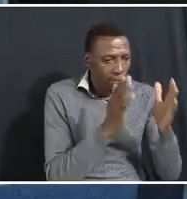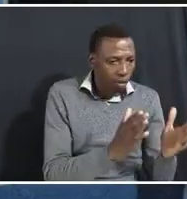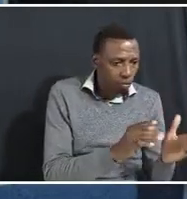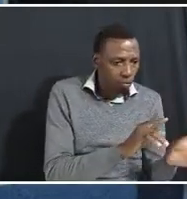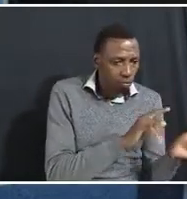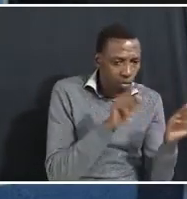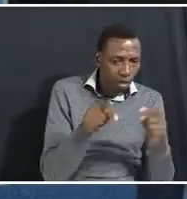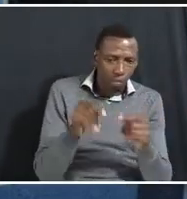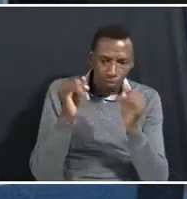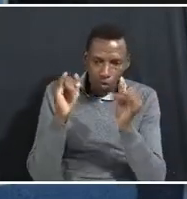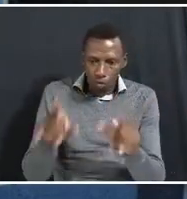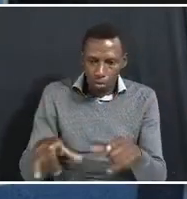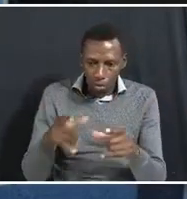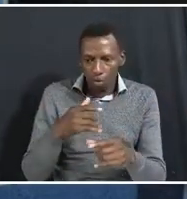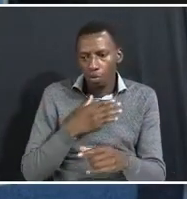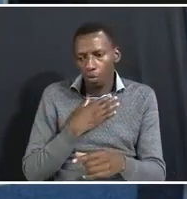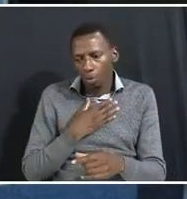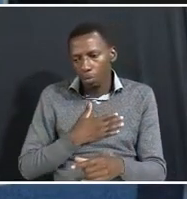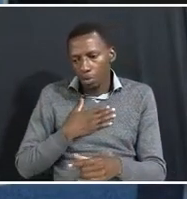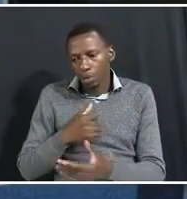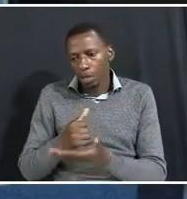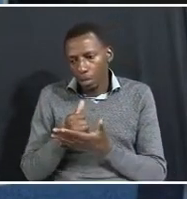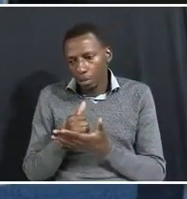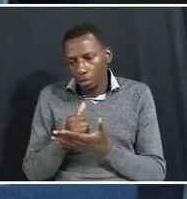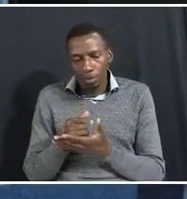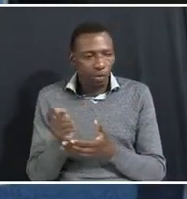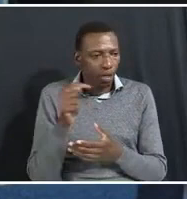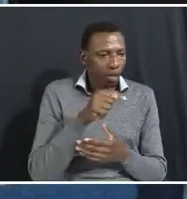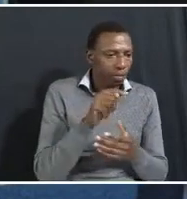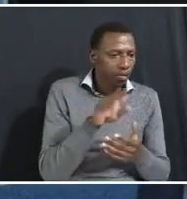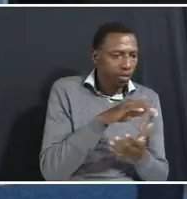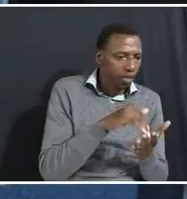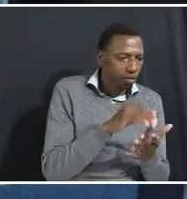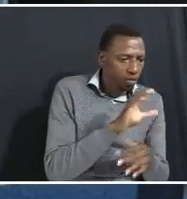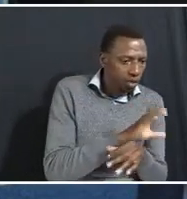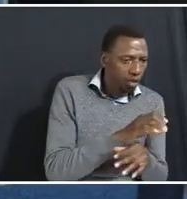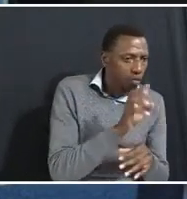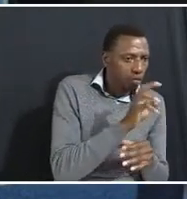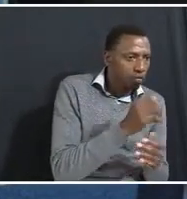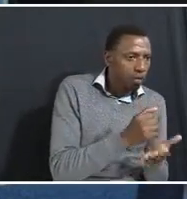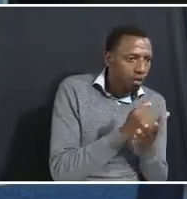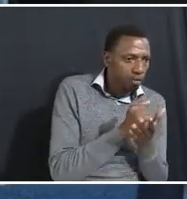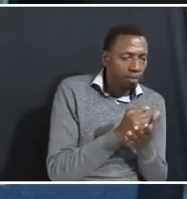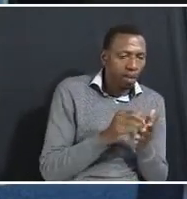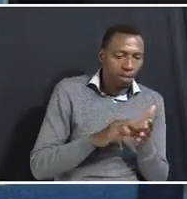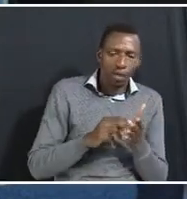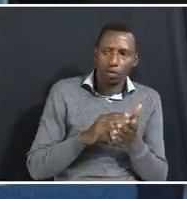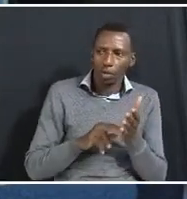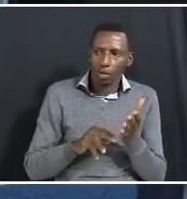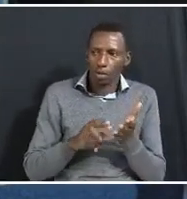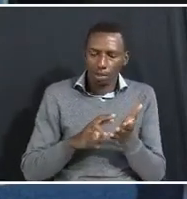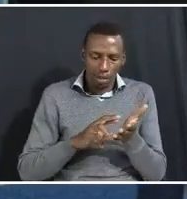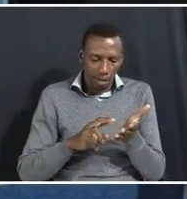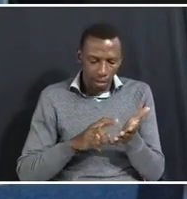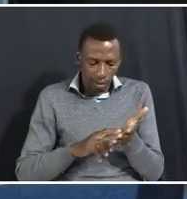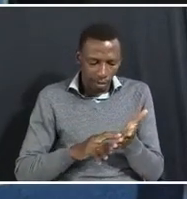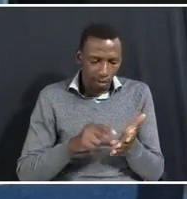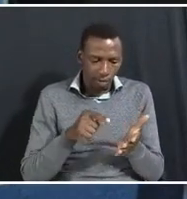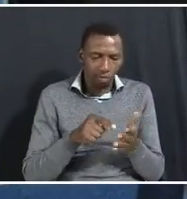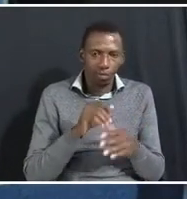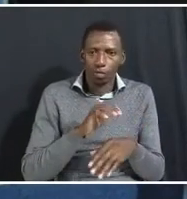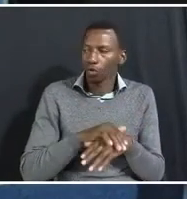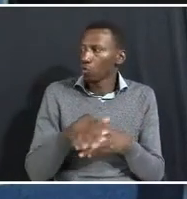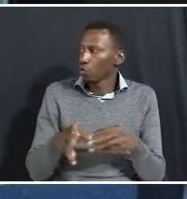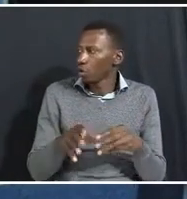Life, seek the same help, then they go to Central Church, seek the same help. So a register can be a good way of tracking